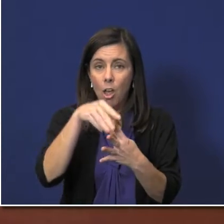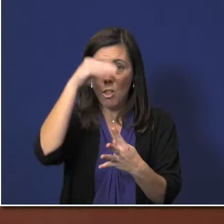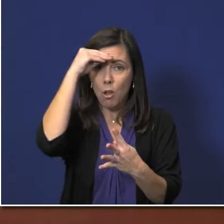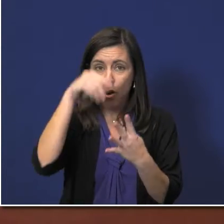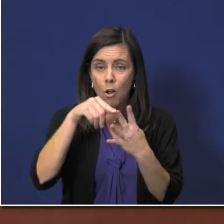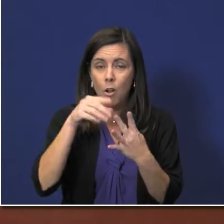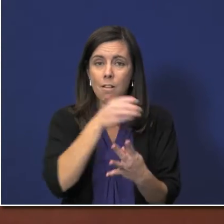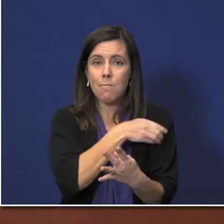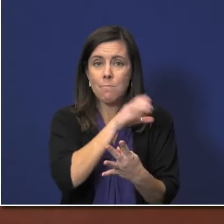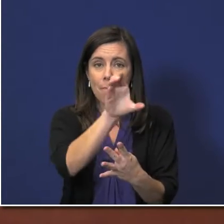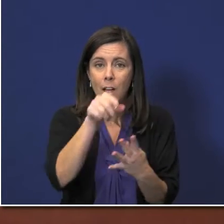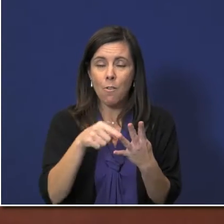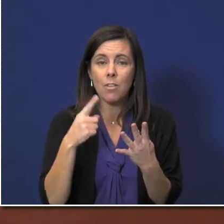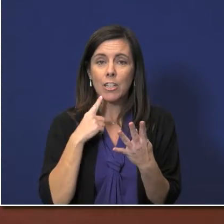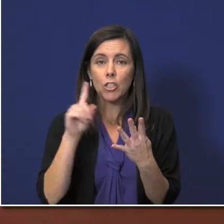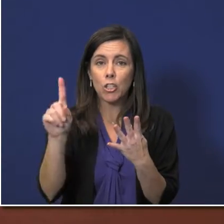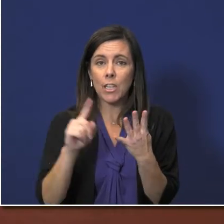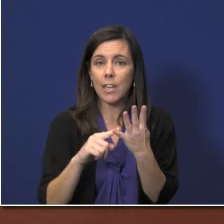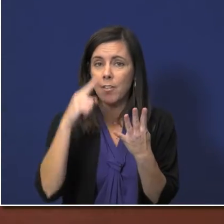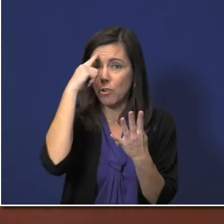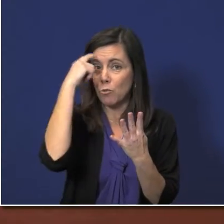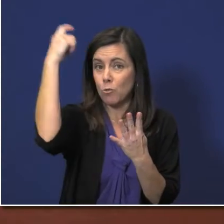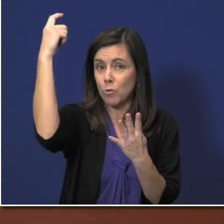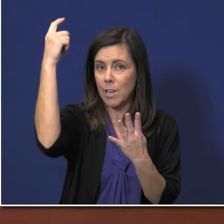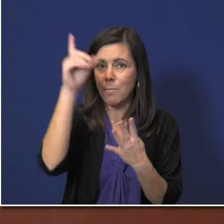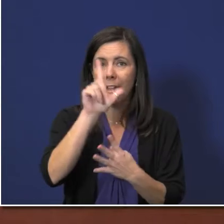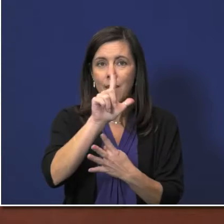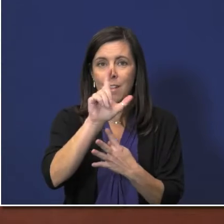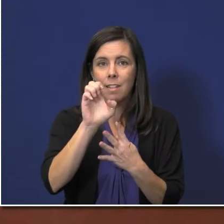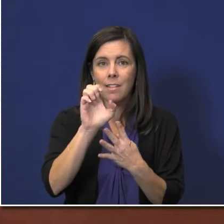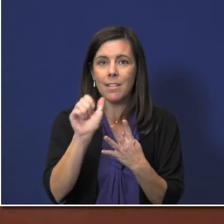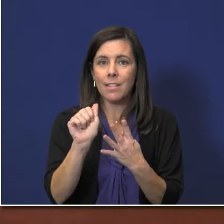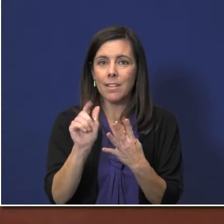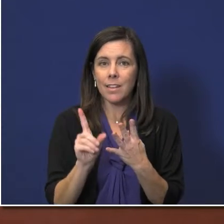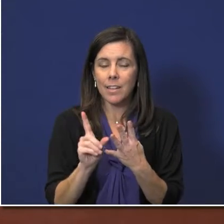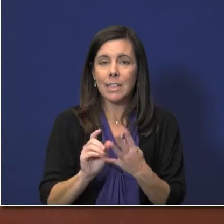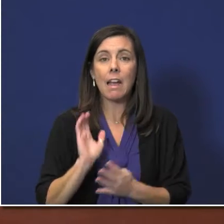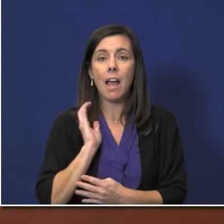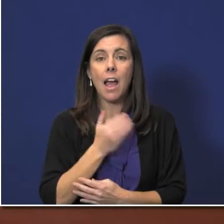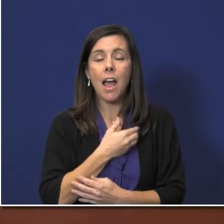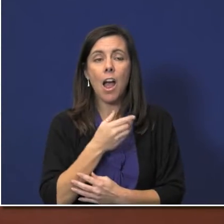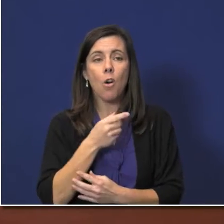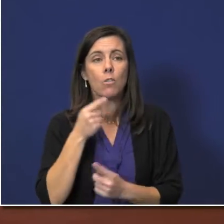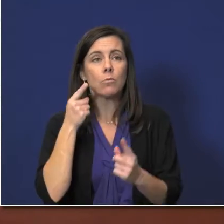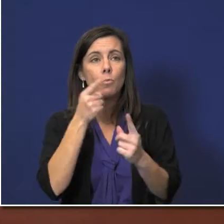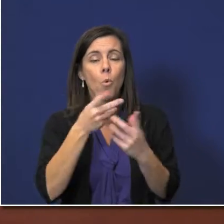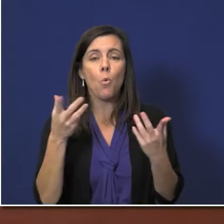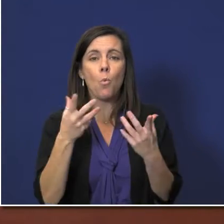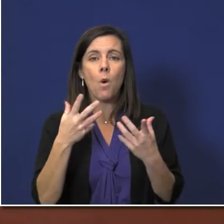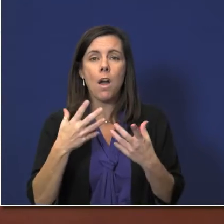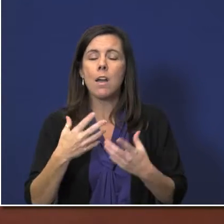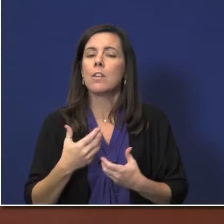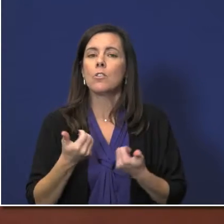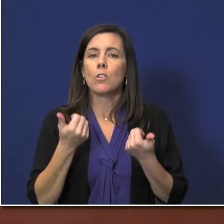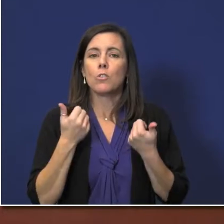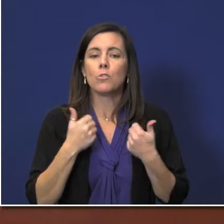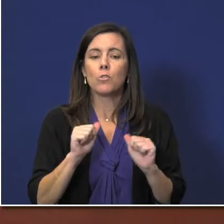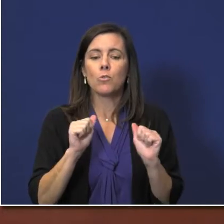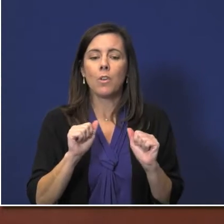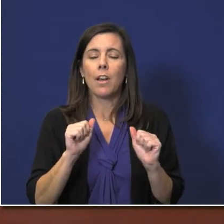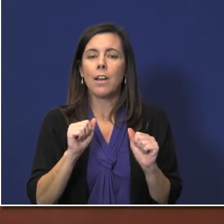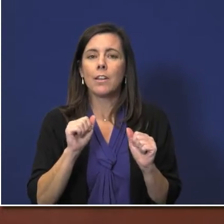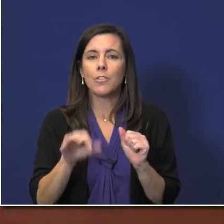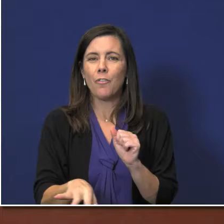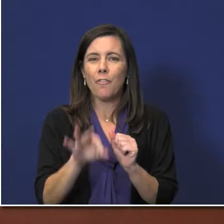empower, achieve, dream, LEAD. Our mission is to maximize every student's